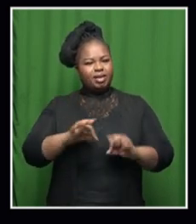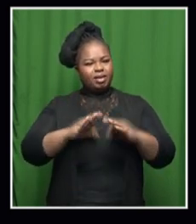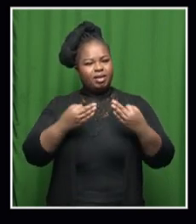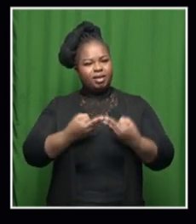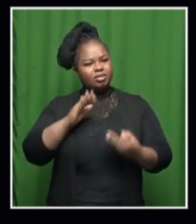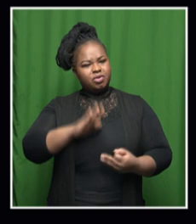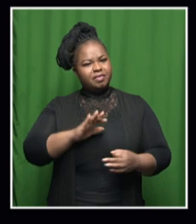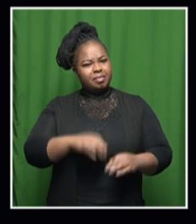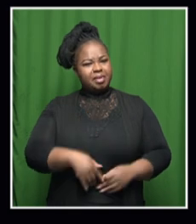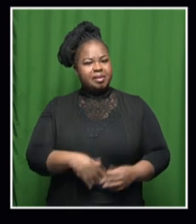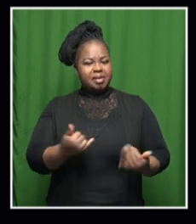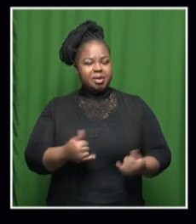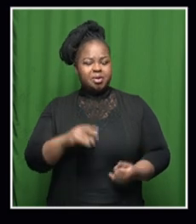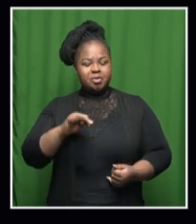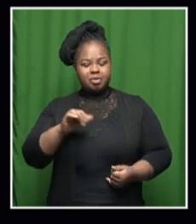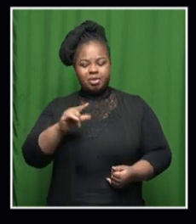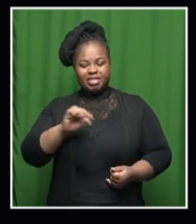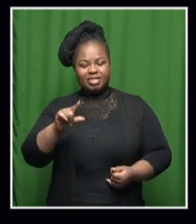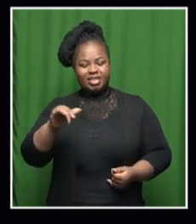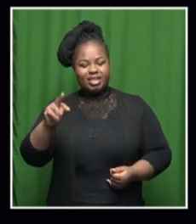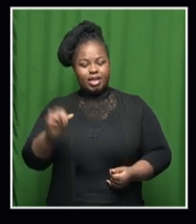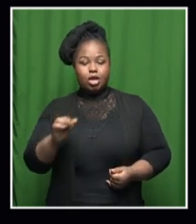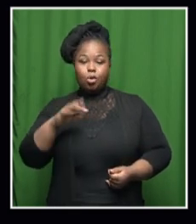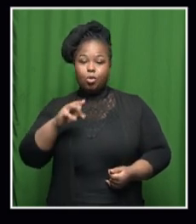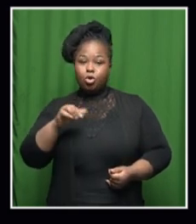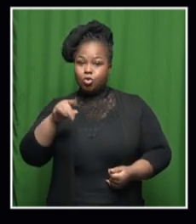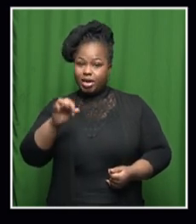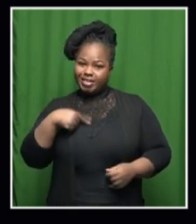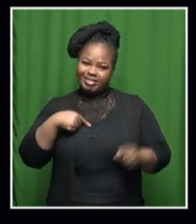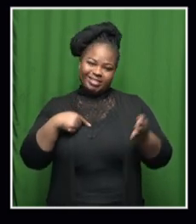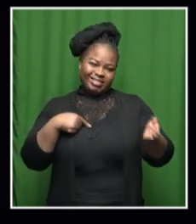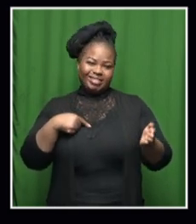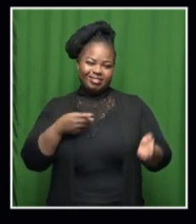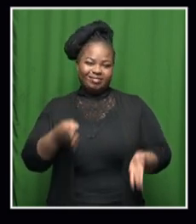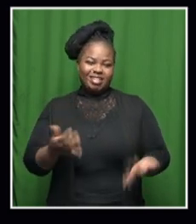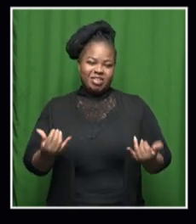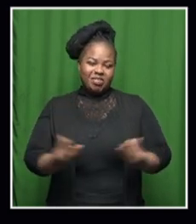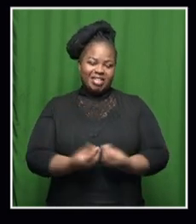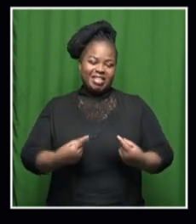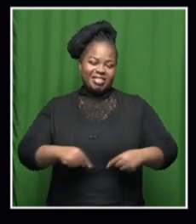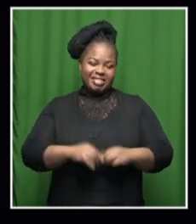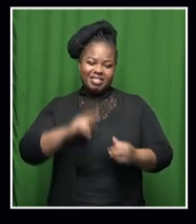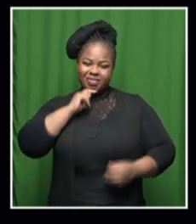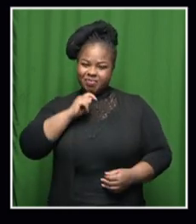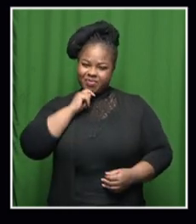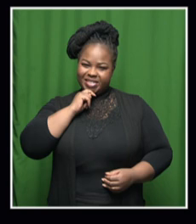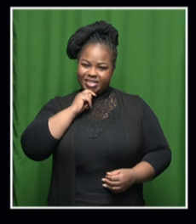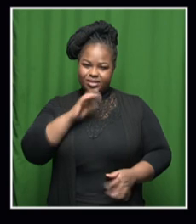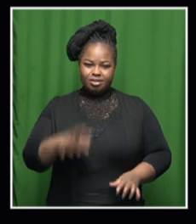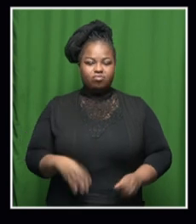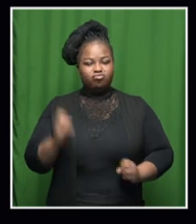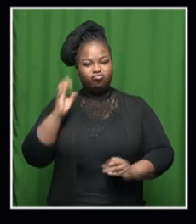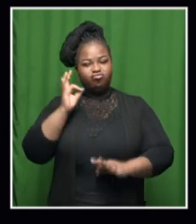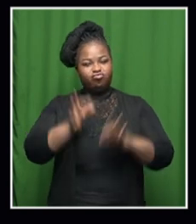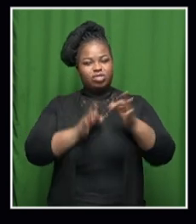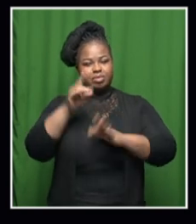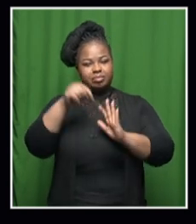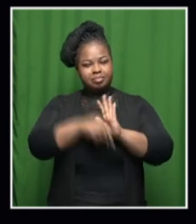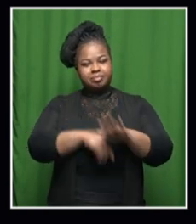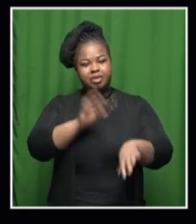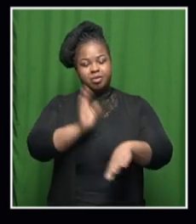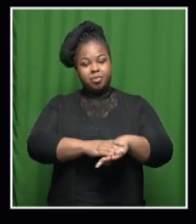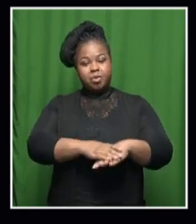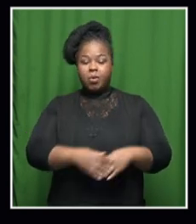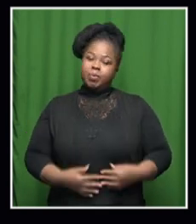family. Nomakhosazana Mbokotwana is in the studio with us this morning to shed more light on her story as